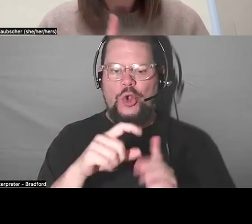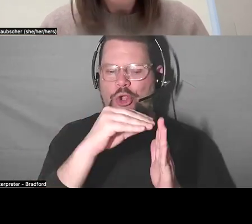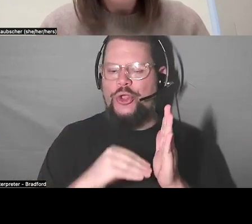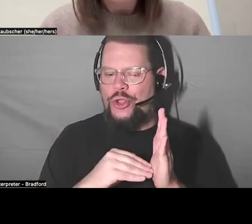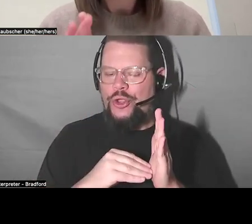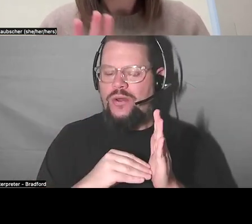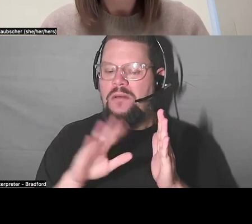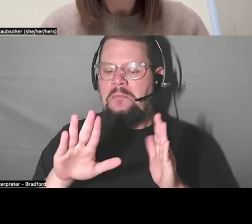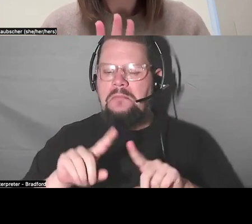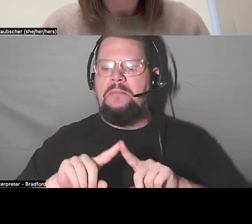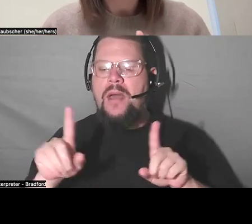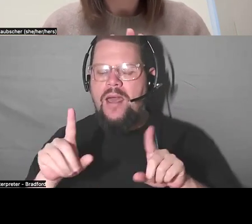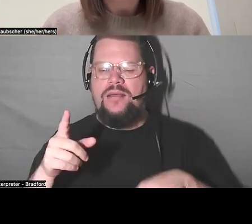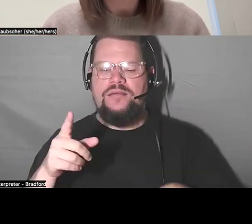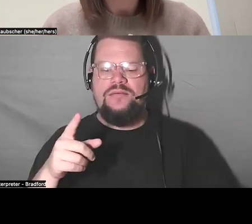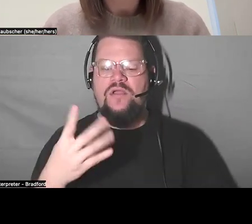However,